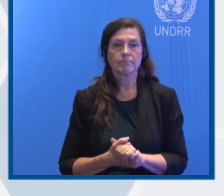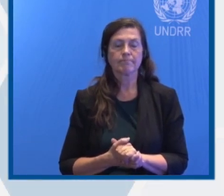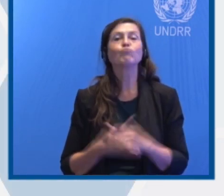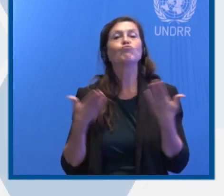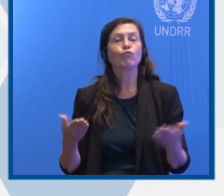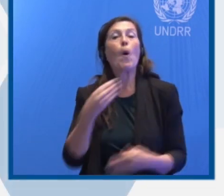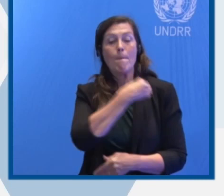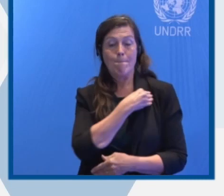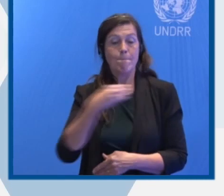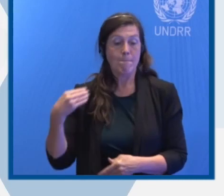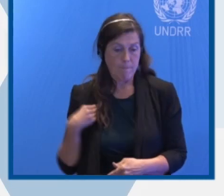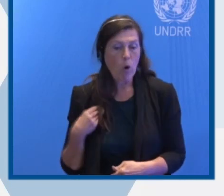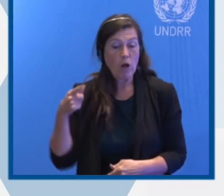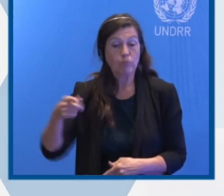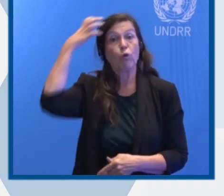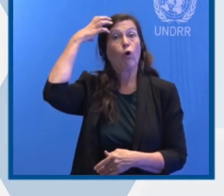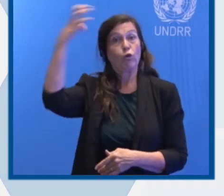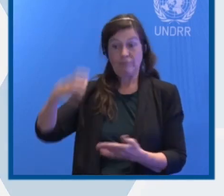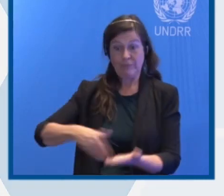in the changing world, it's